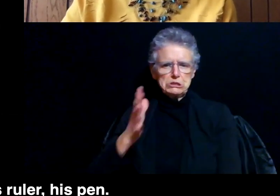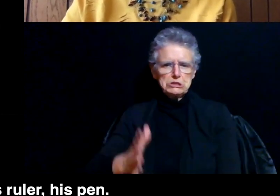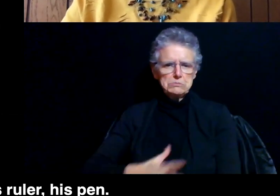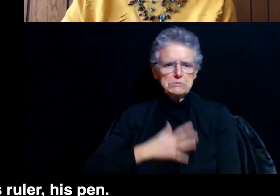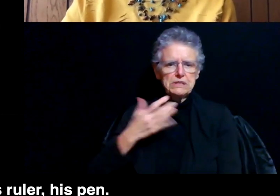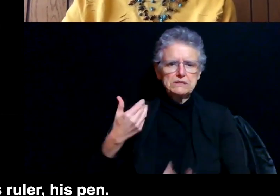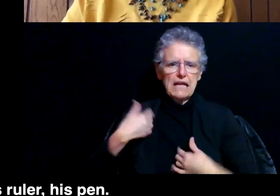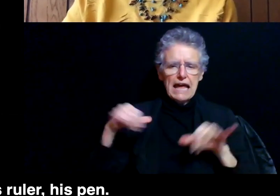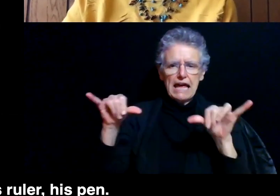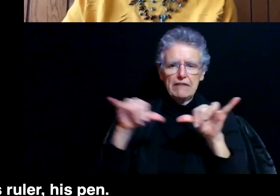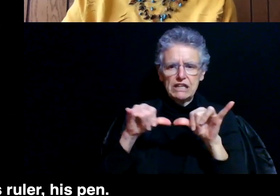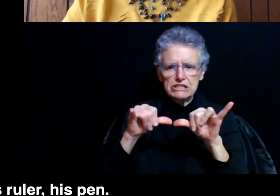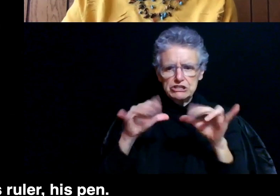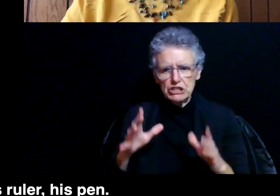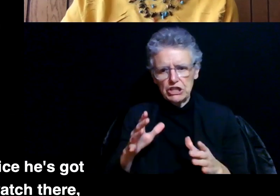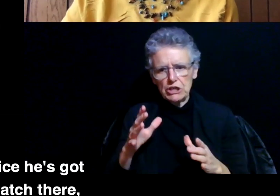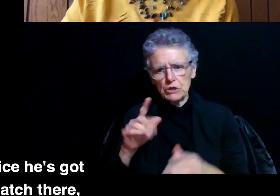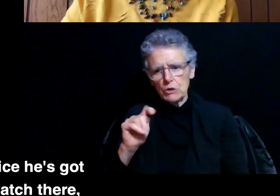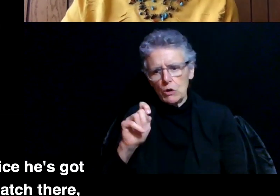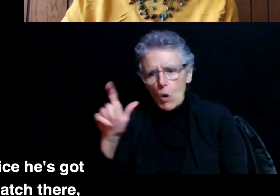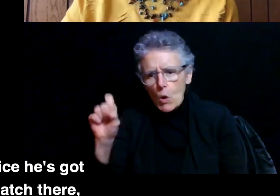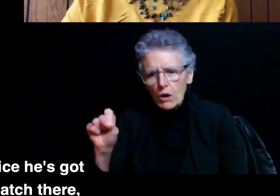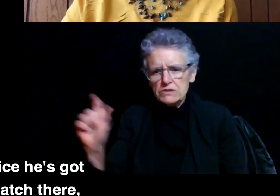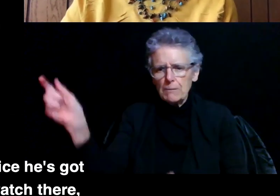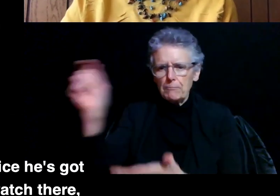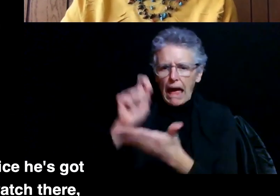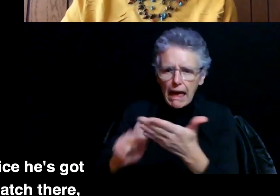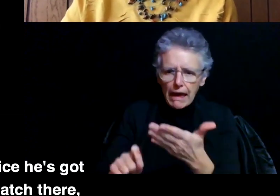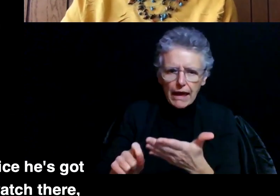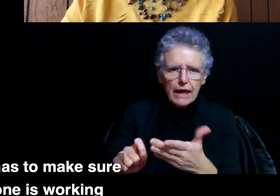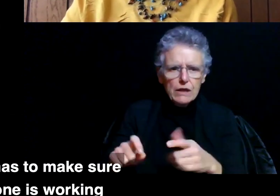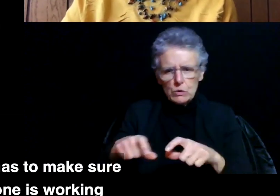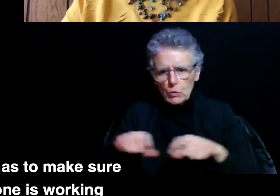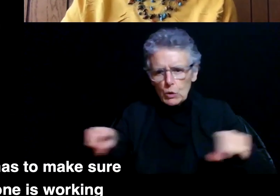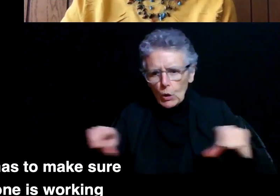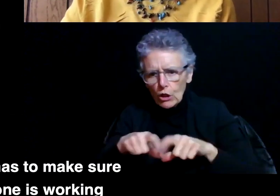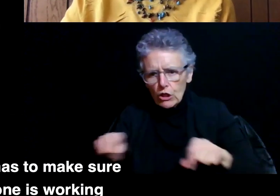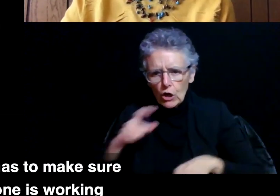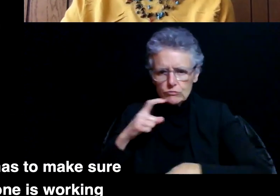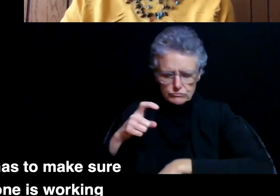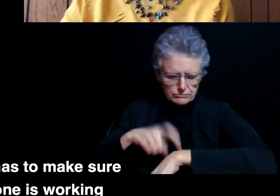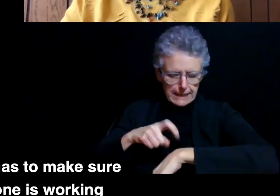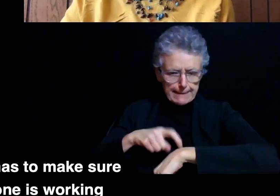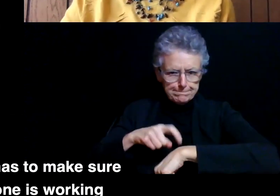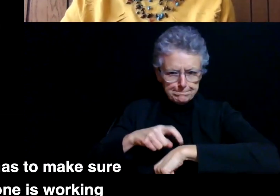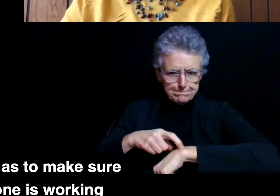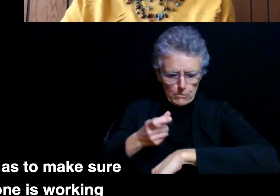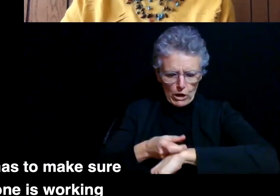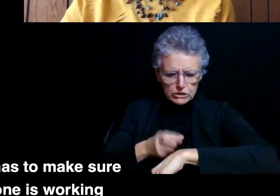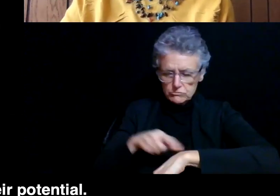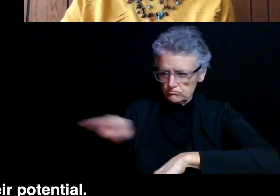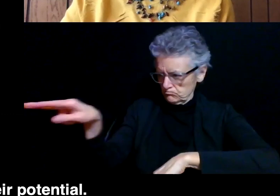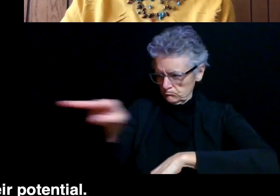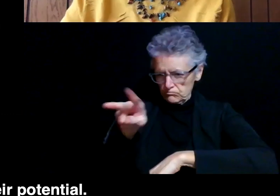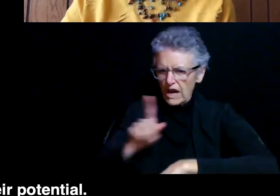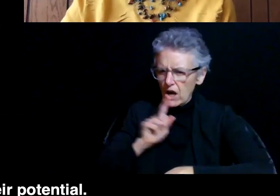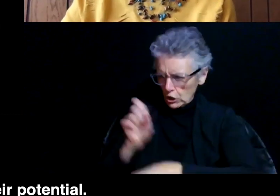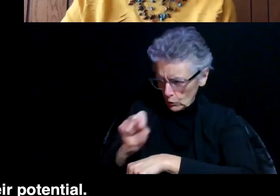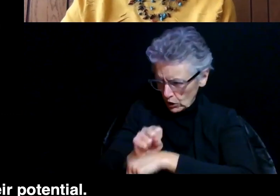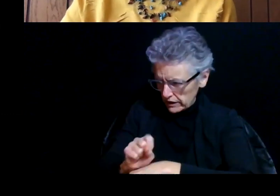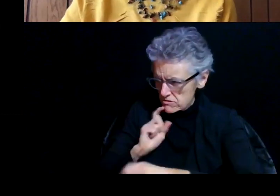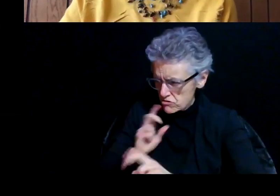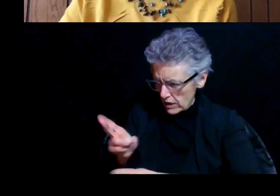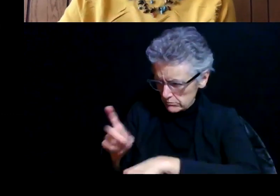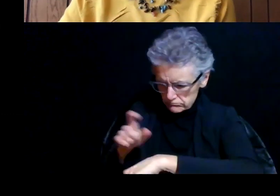He's got his ruler, his pen. And notice he's got a stopwatch there because he has to make sure that, everyone is working up to their